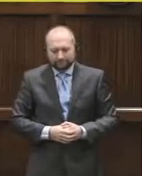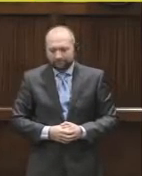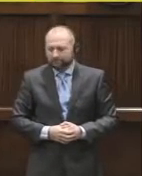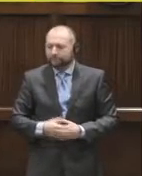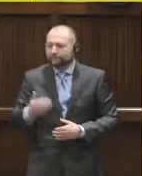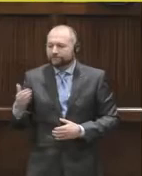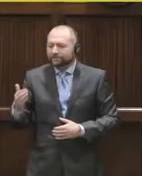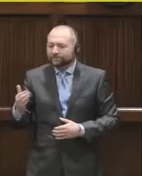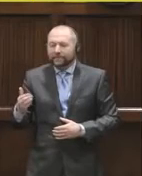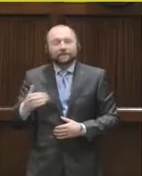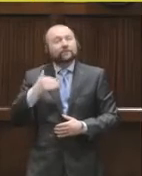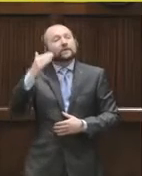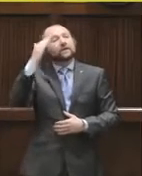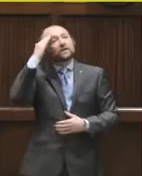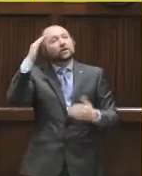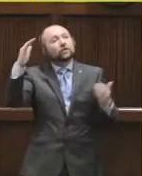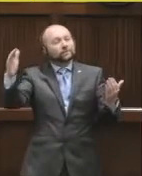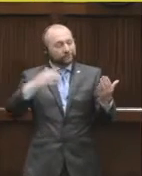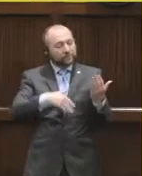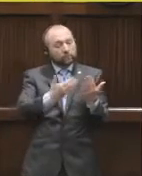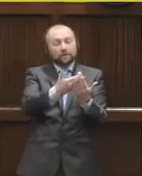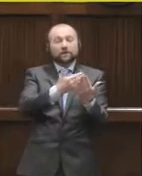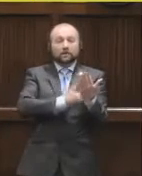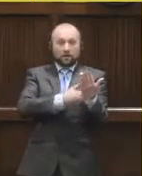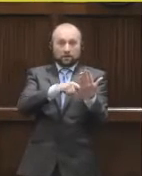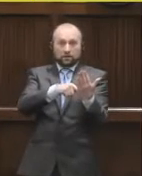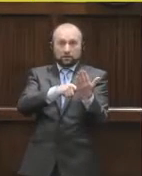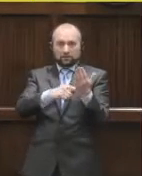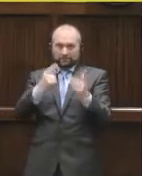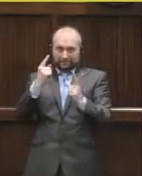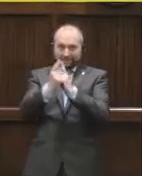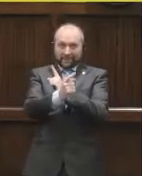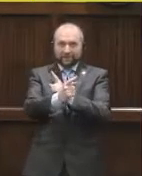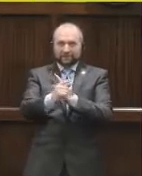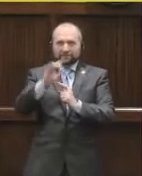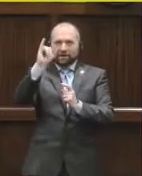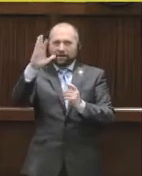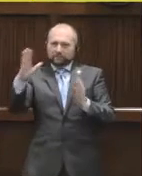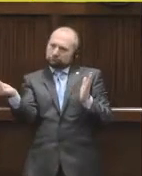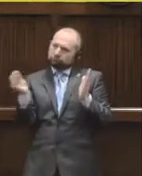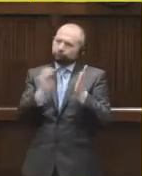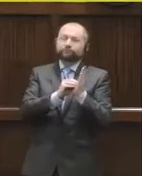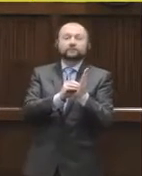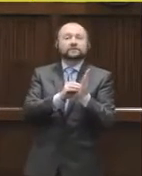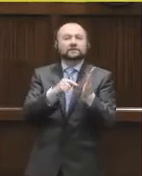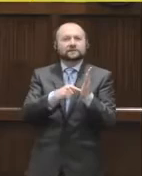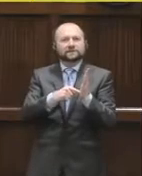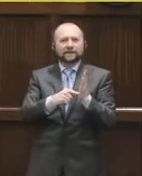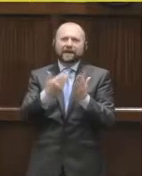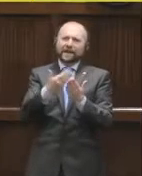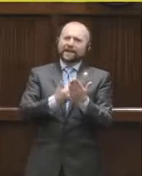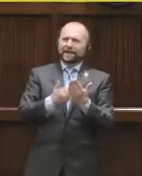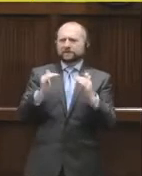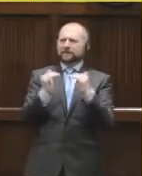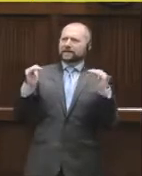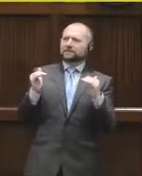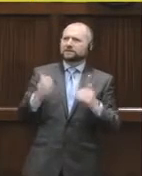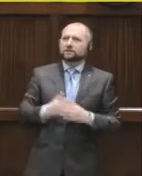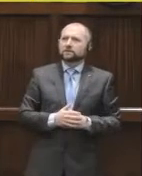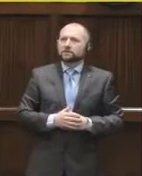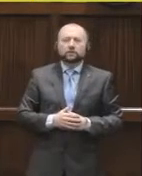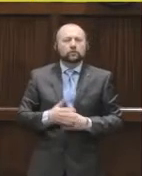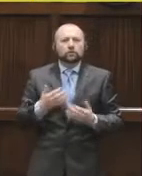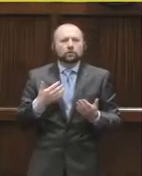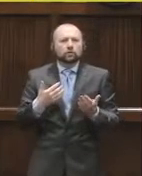When legal status is achieved in relation to Irish Sign Language, what is this going